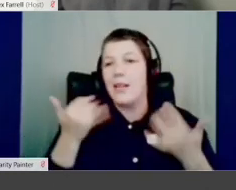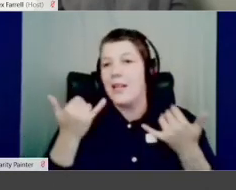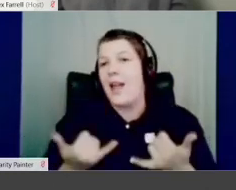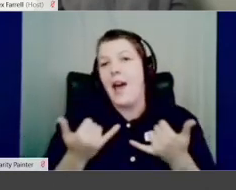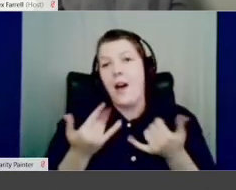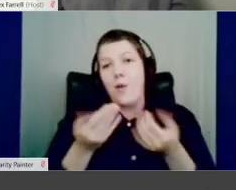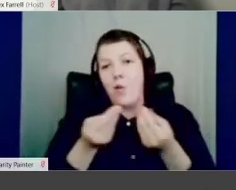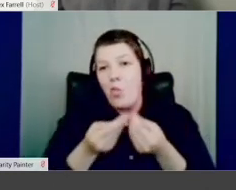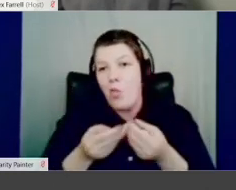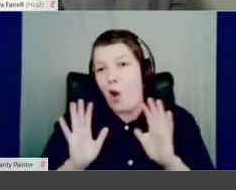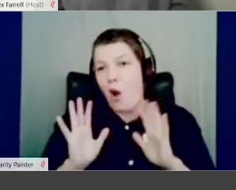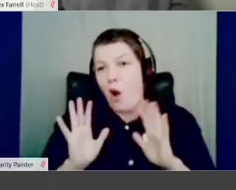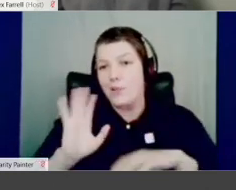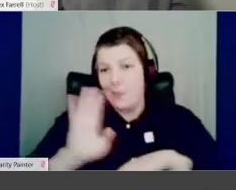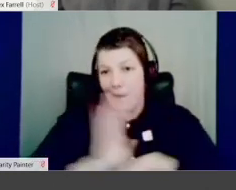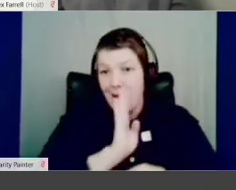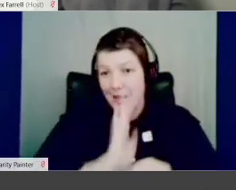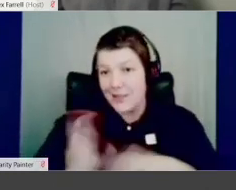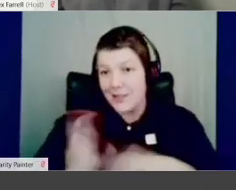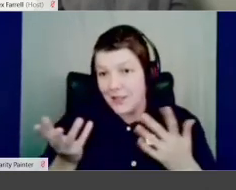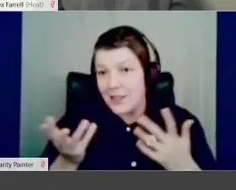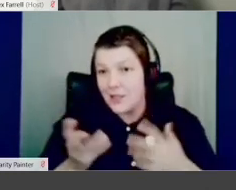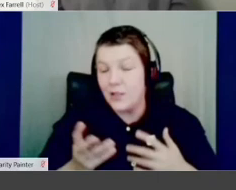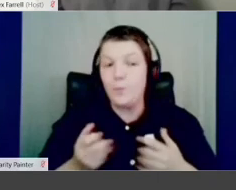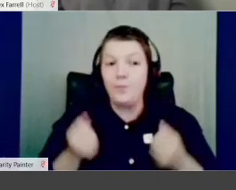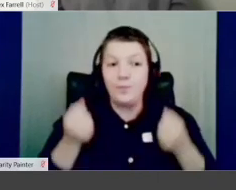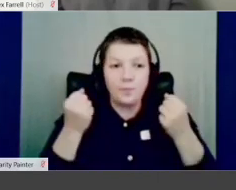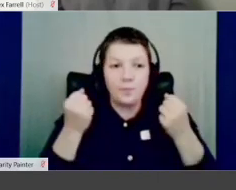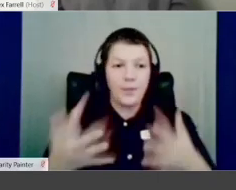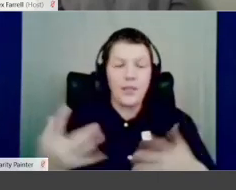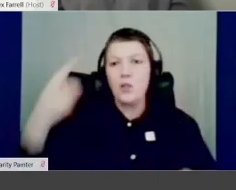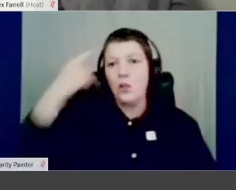like, I think people often think about accessibility as